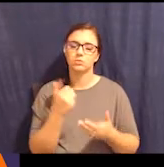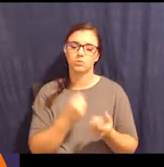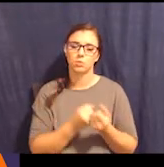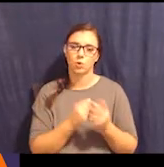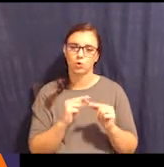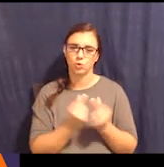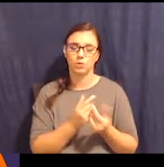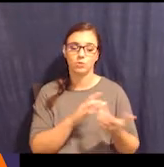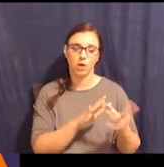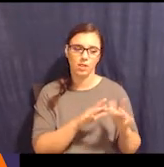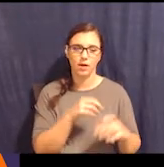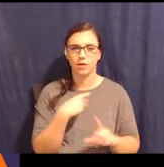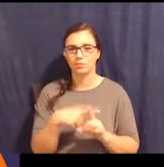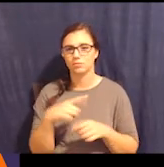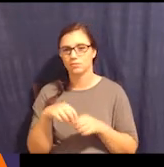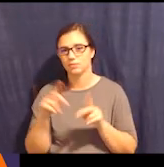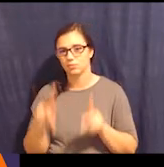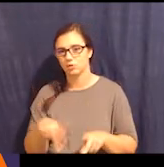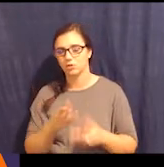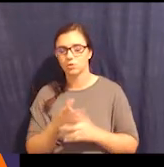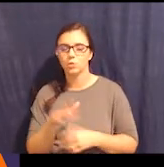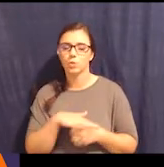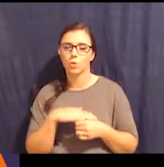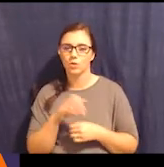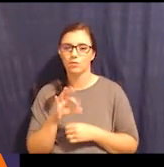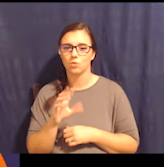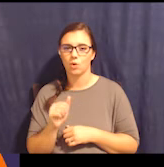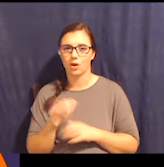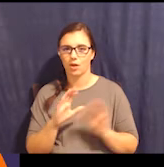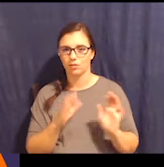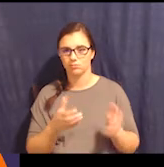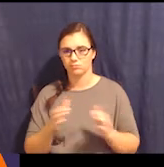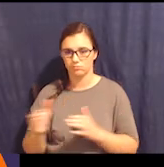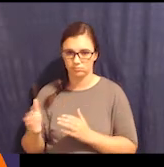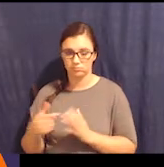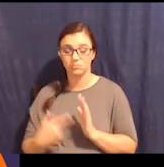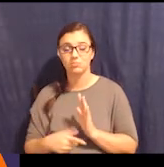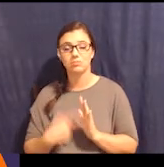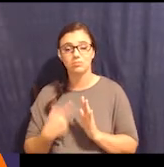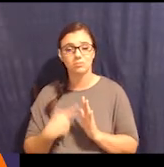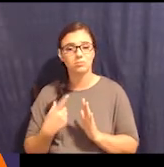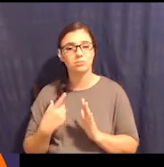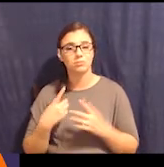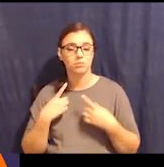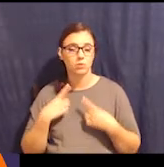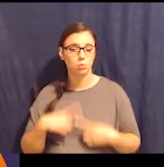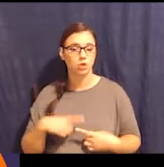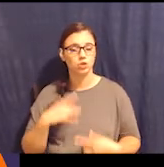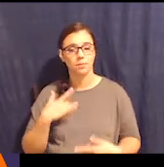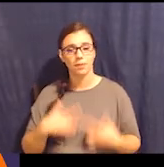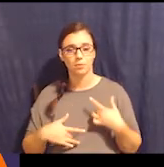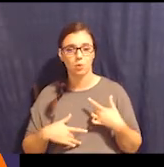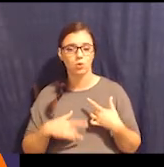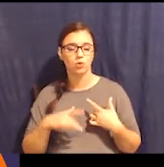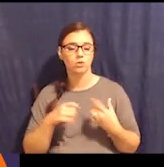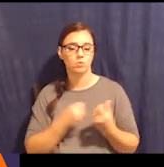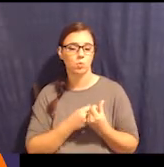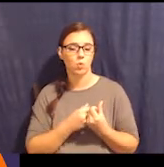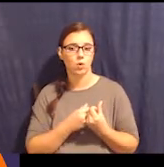chapters. Sometimes the Depression and Bipolar Support Alliance is referred to as DBSA for